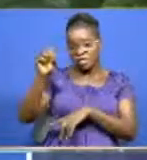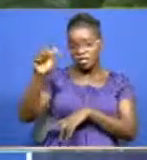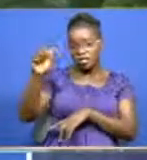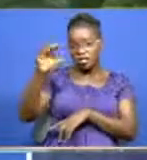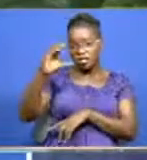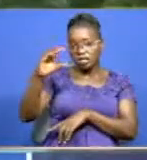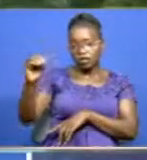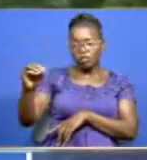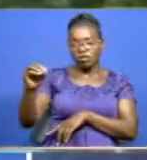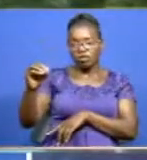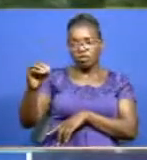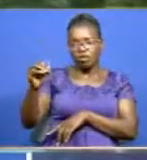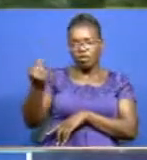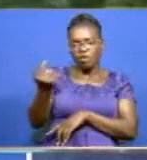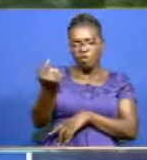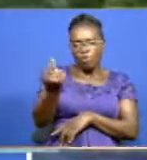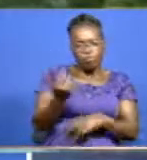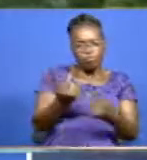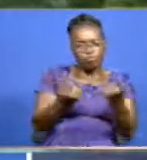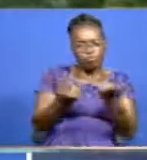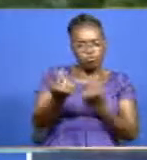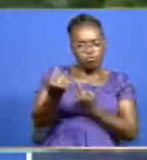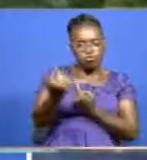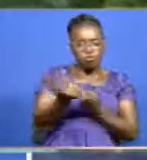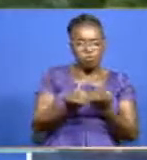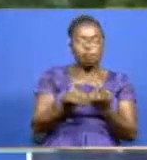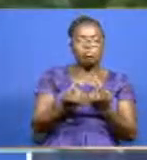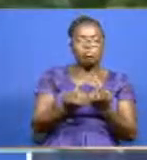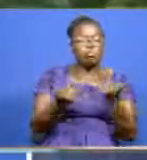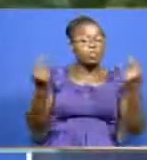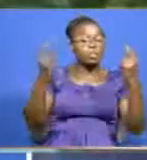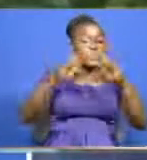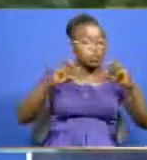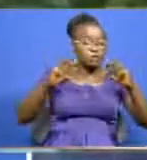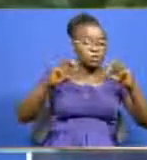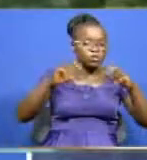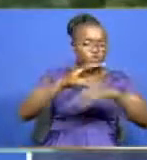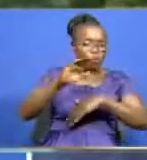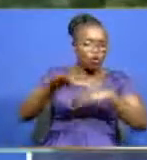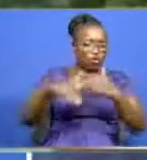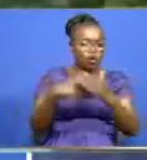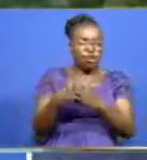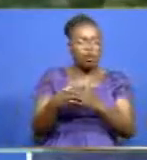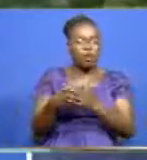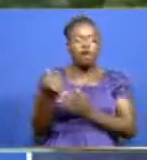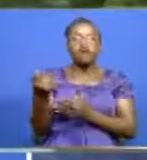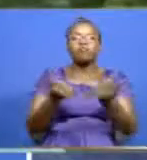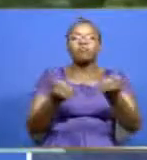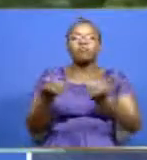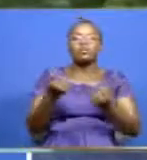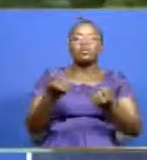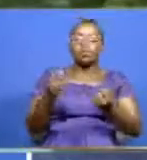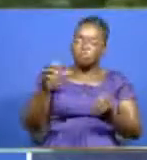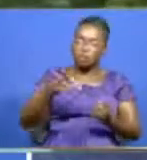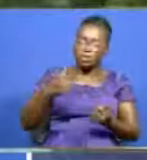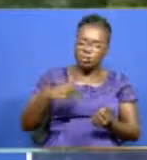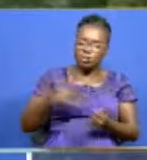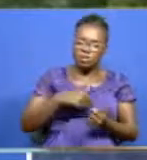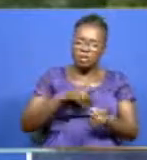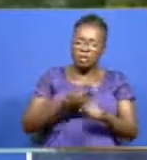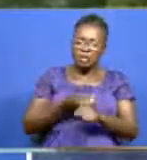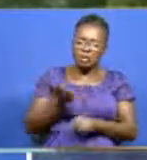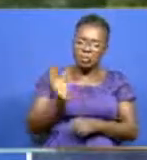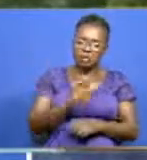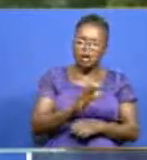come for an inspection for all of our fleets, so that when we resume our